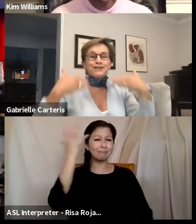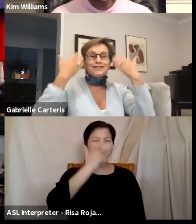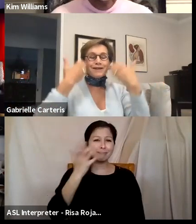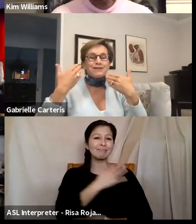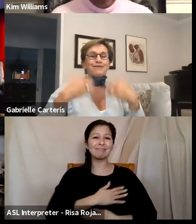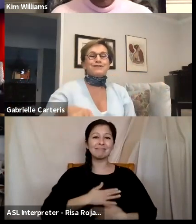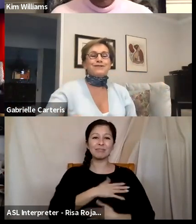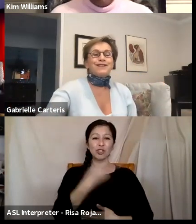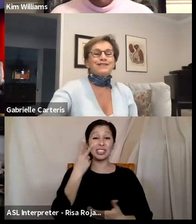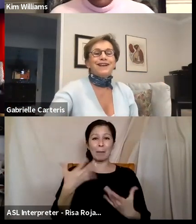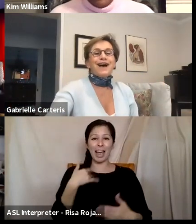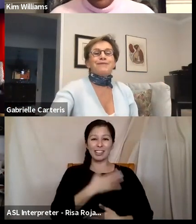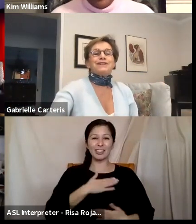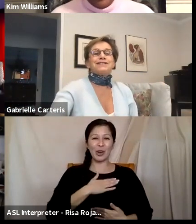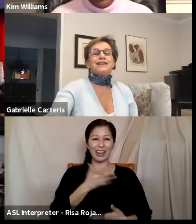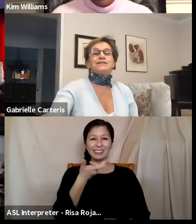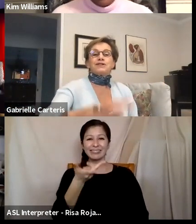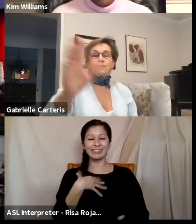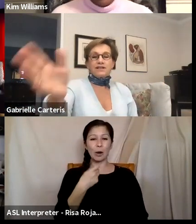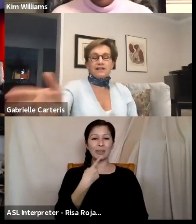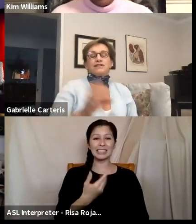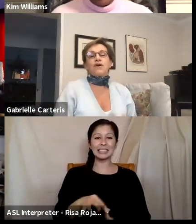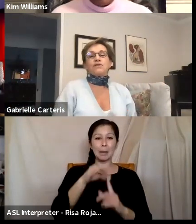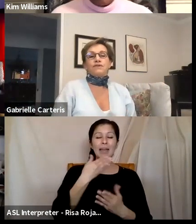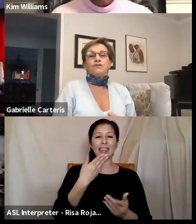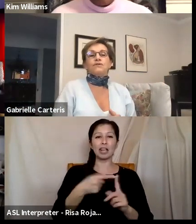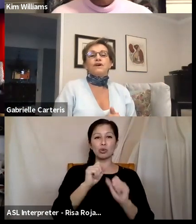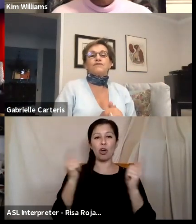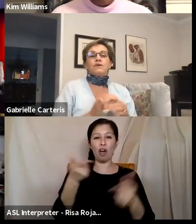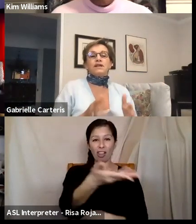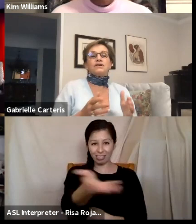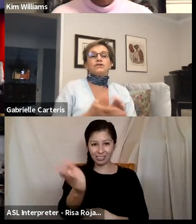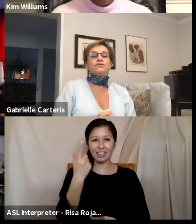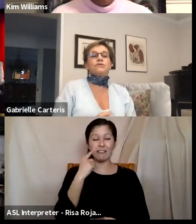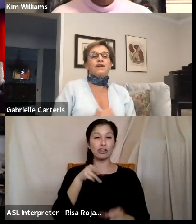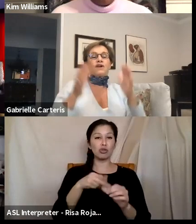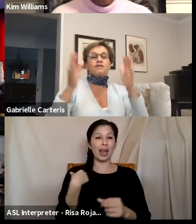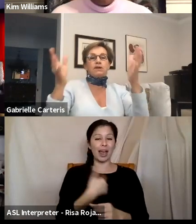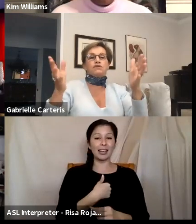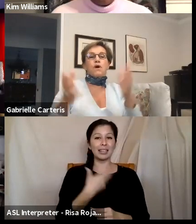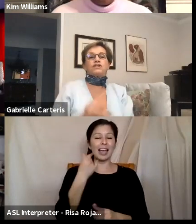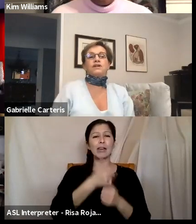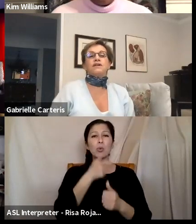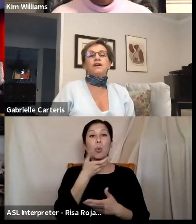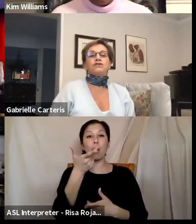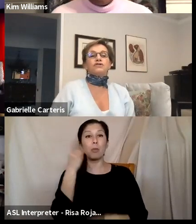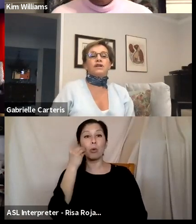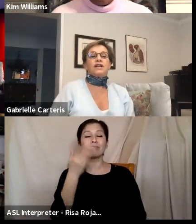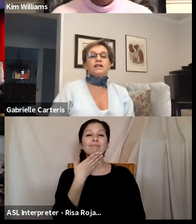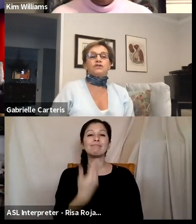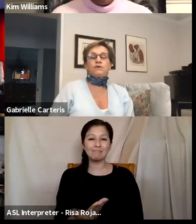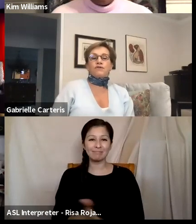pleasure. You can see how much I've enjoyed this. I want to say a special thanks again to all of you for being here, and for everybody who's watching.